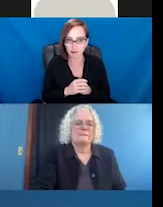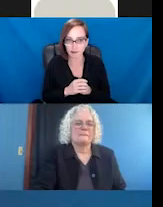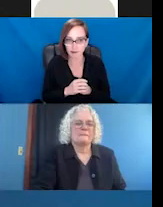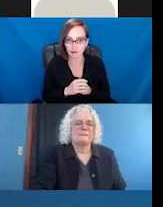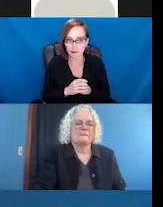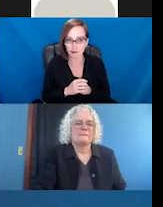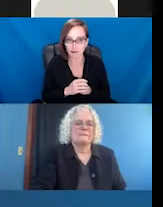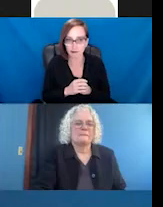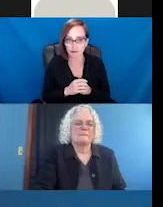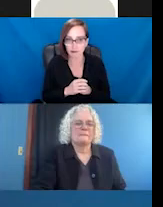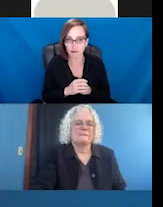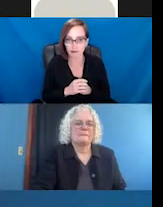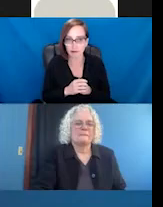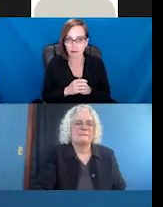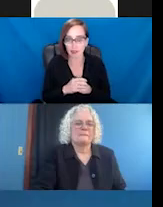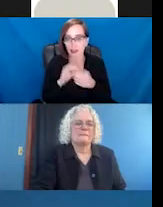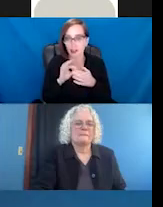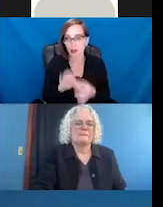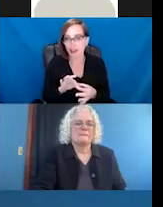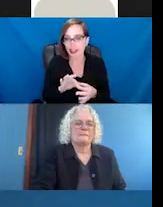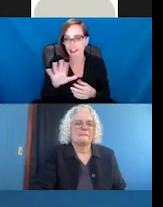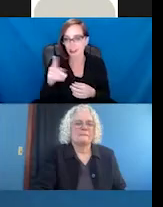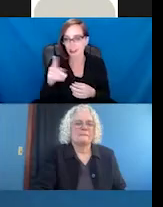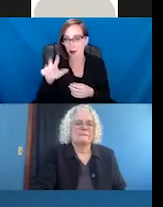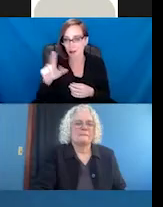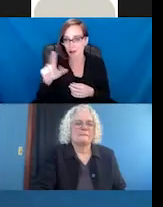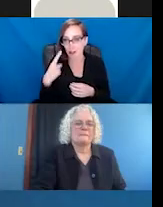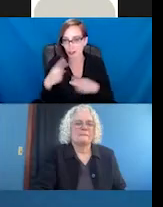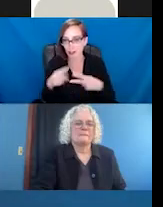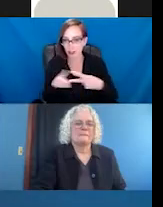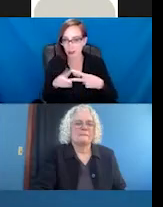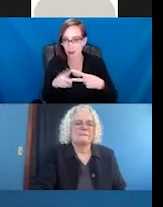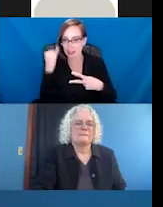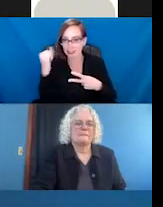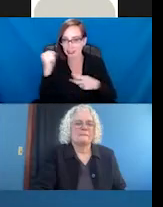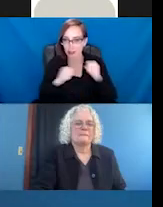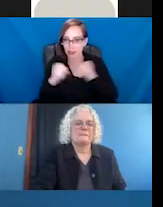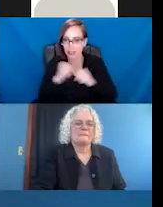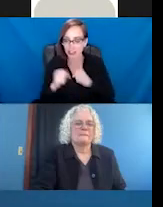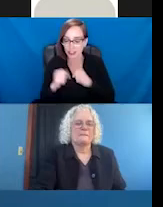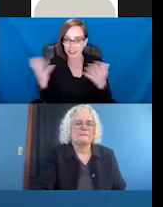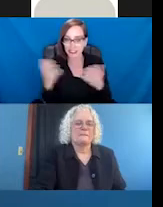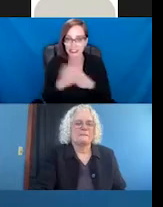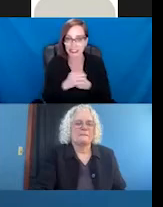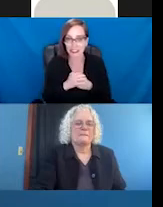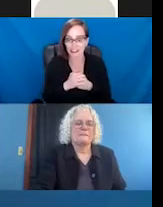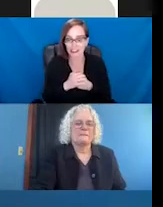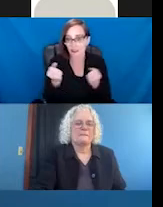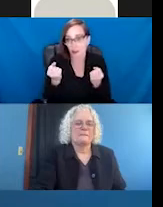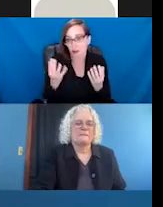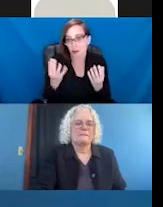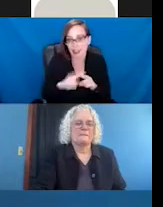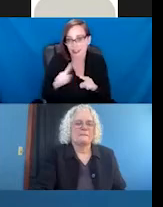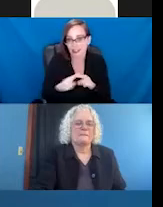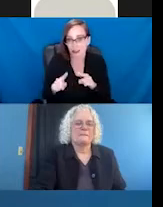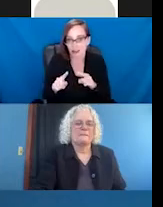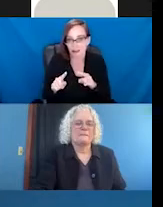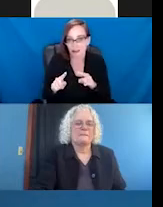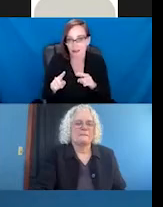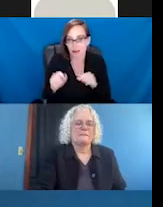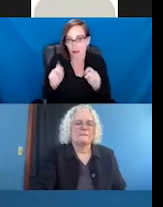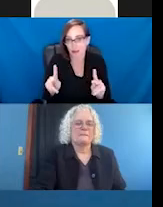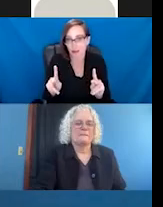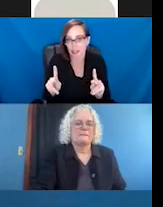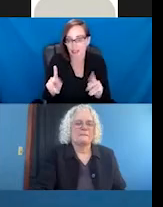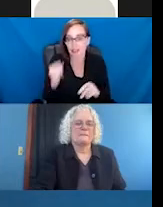in terms of what is a solution to that, like, there are a lot of different ways I think that we could approach this, but I think if we used